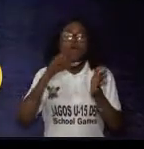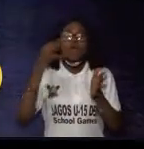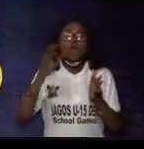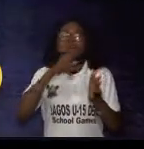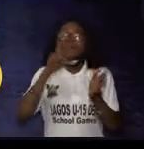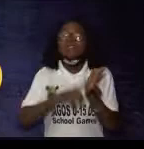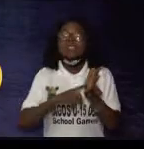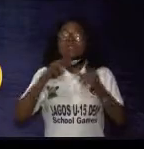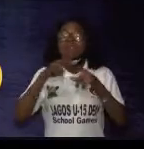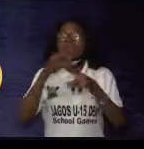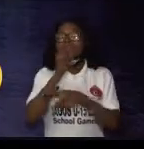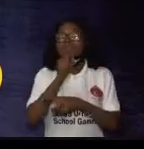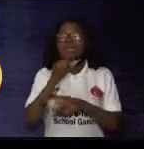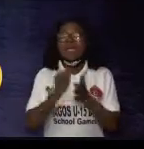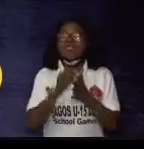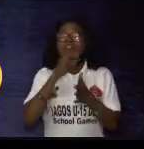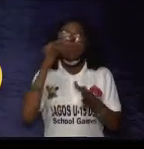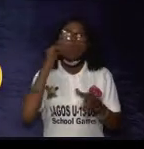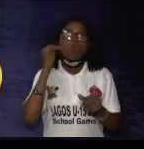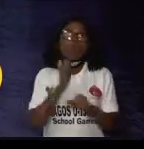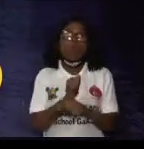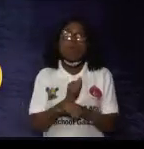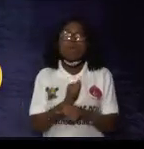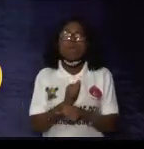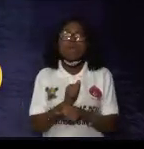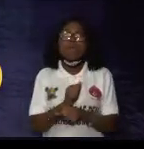phrasal verbs. That's your homework.